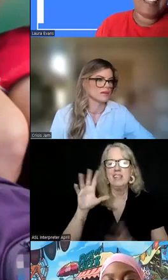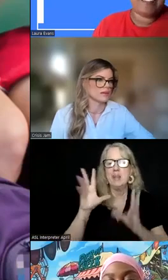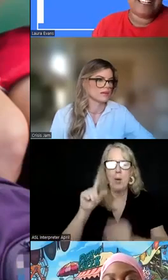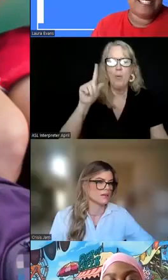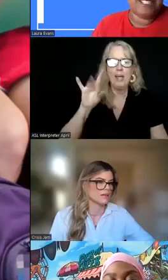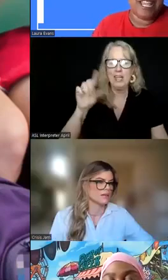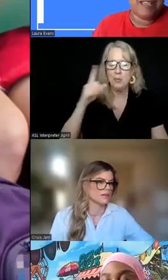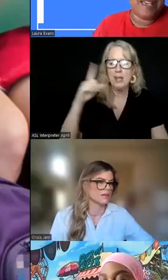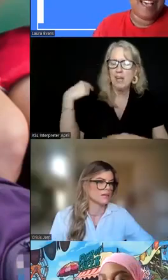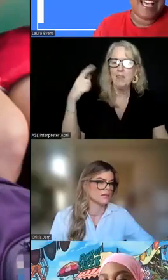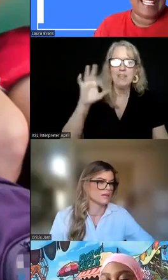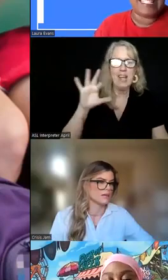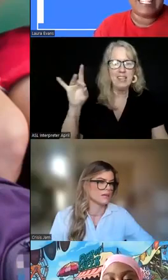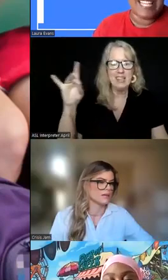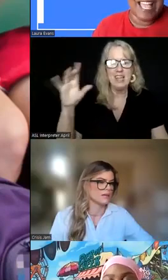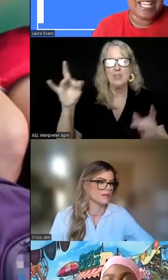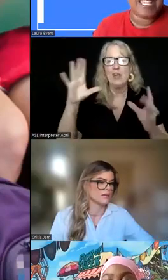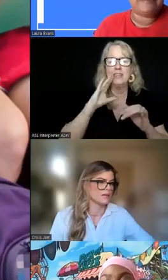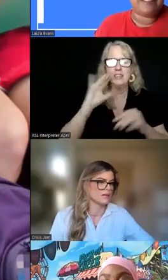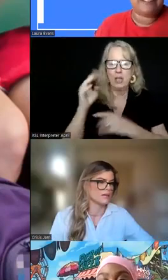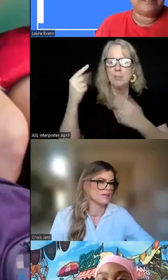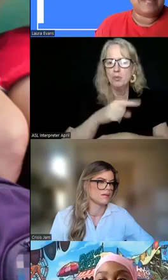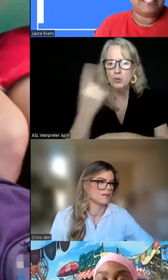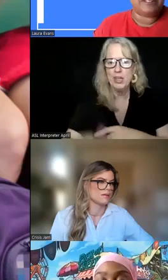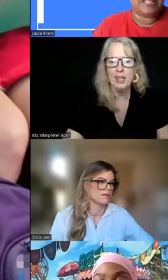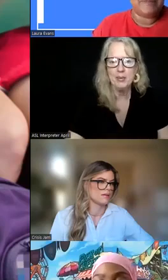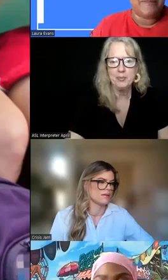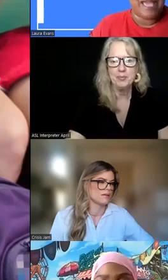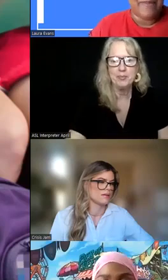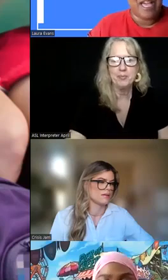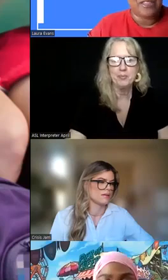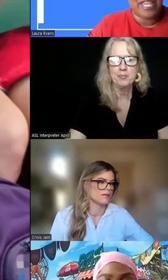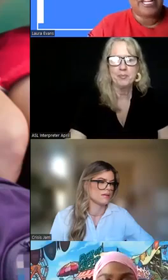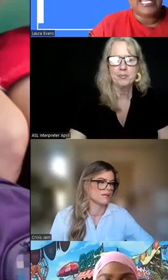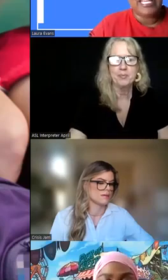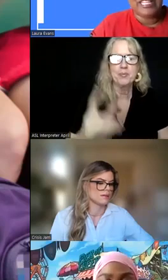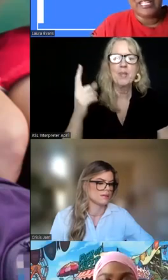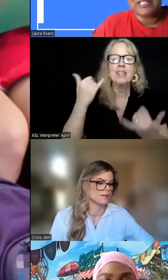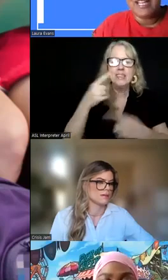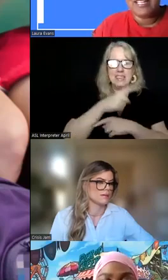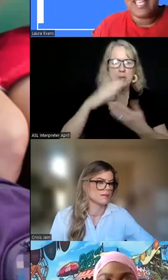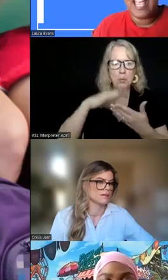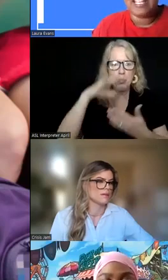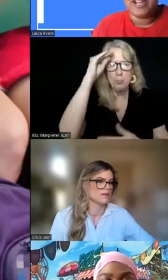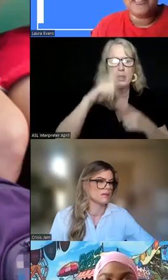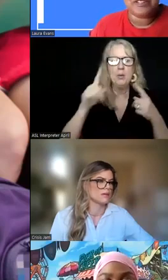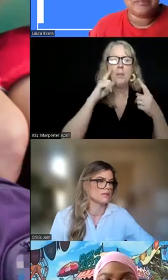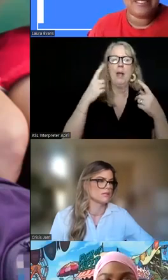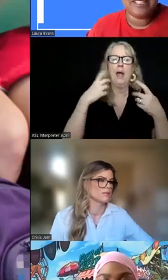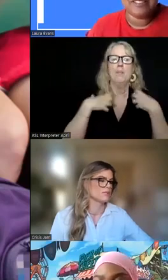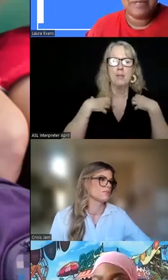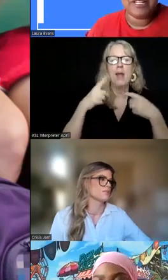of the 988 Crisis Jam. Today, we are going to be learning about backpack healthcare, healing young minds, and